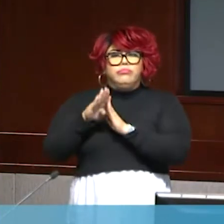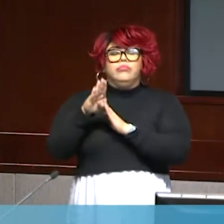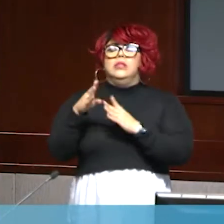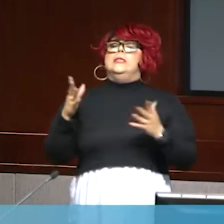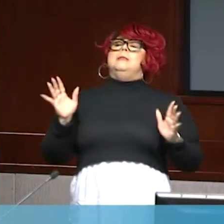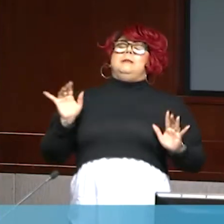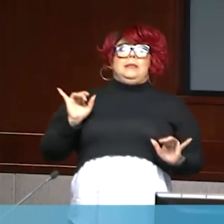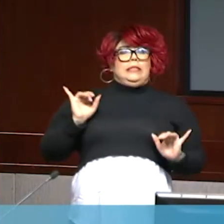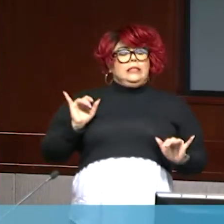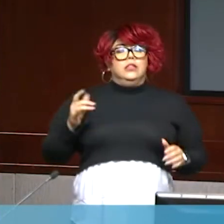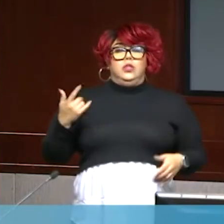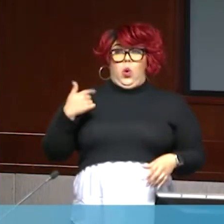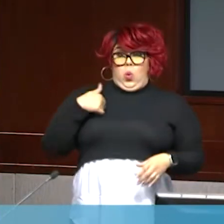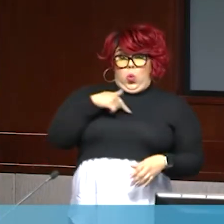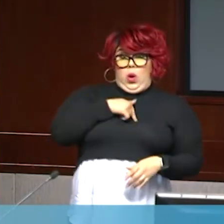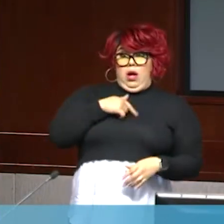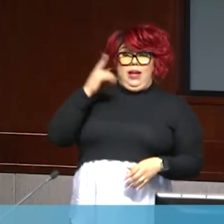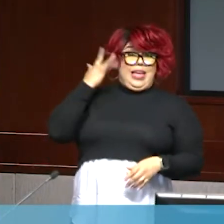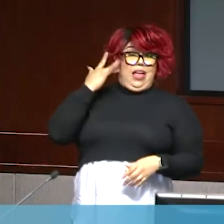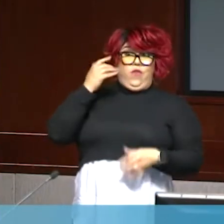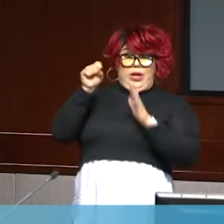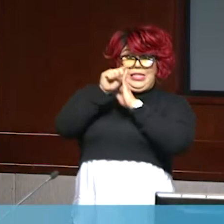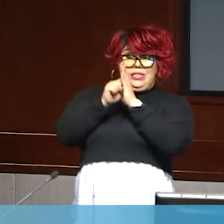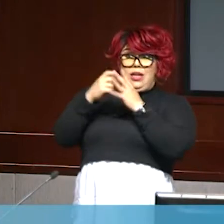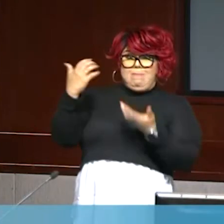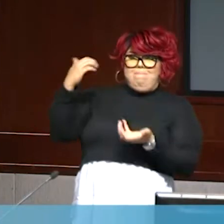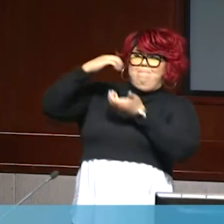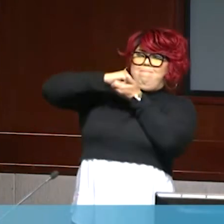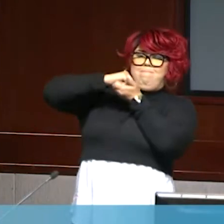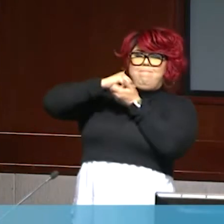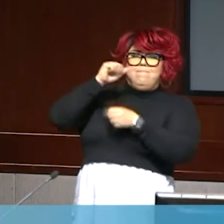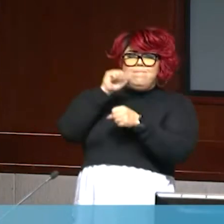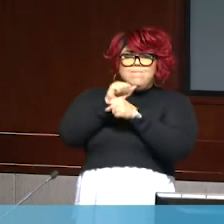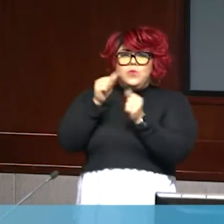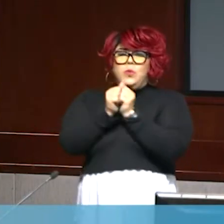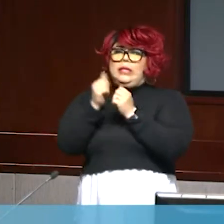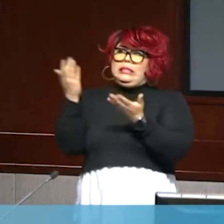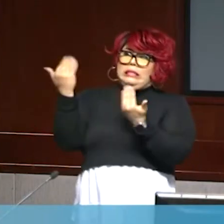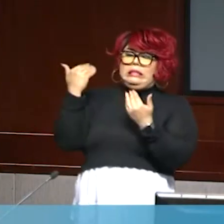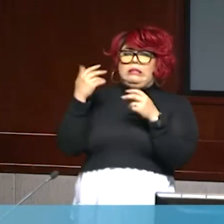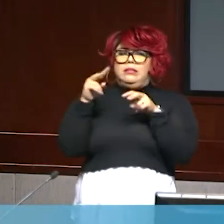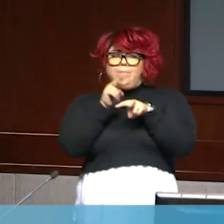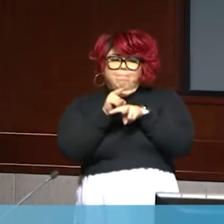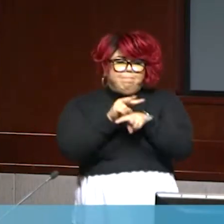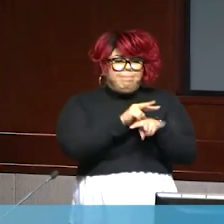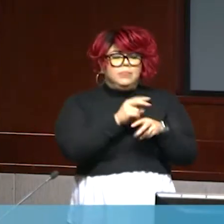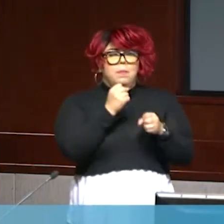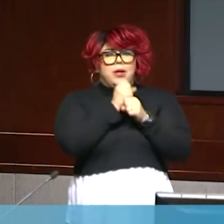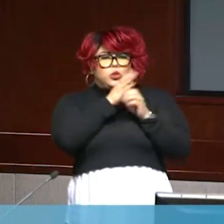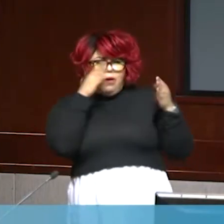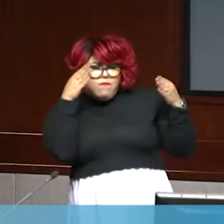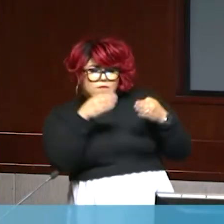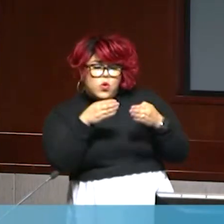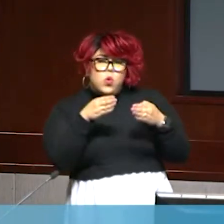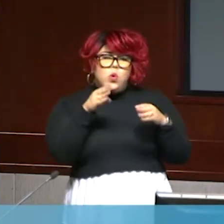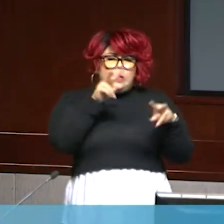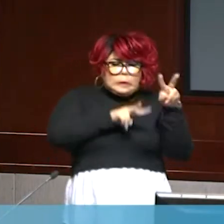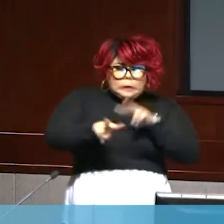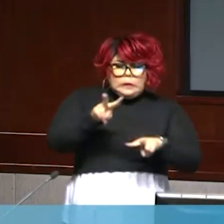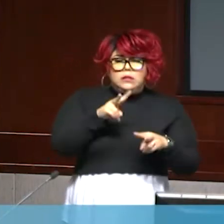with the state to continue monitoring these areas in a targeted way so that we